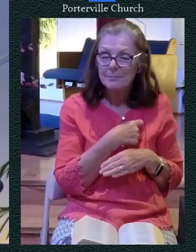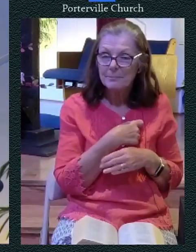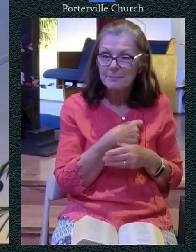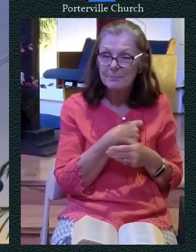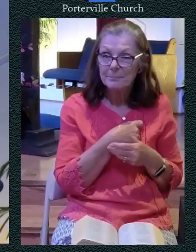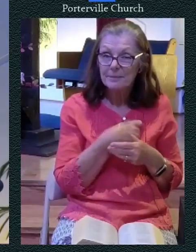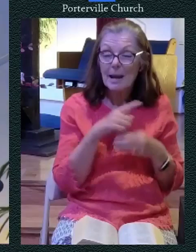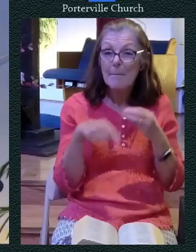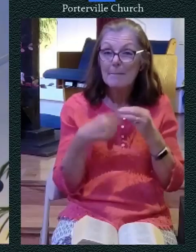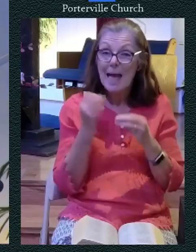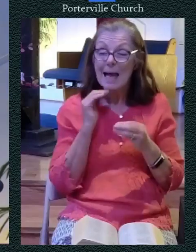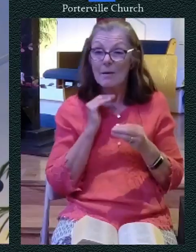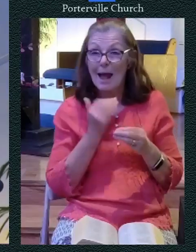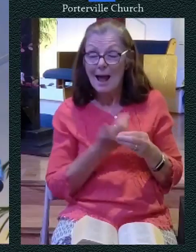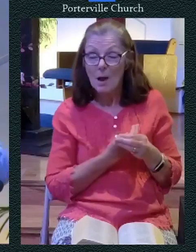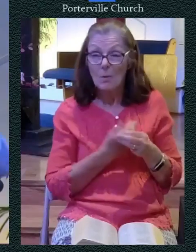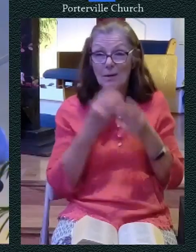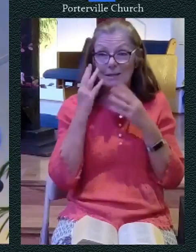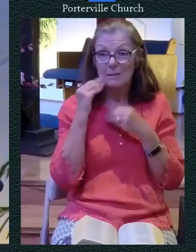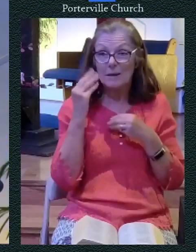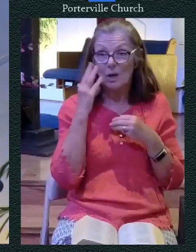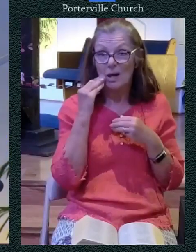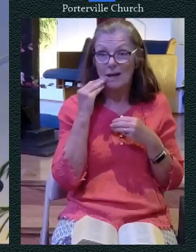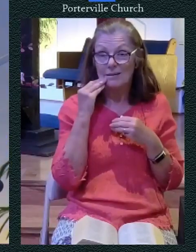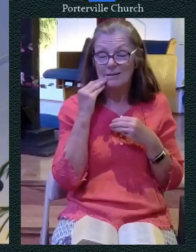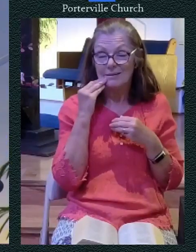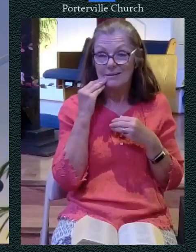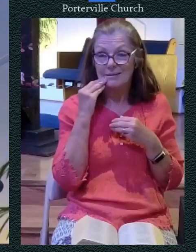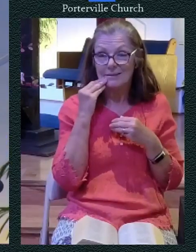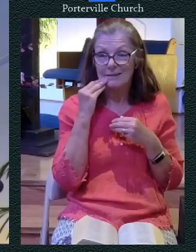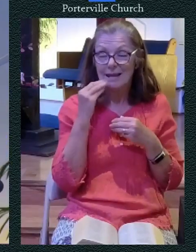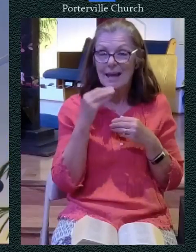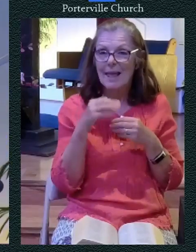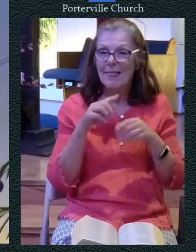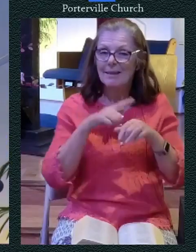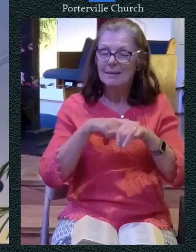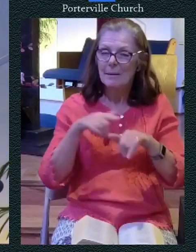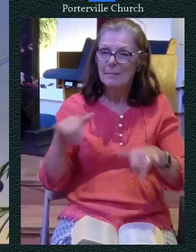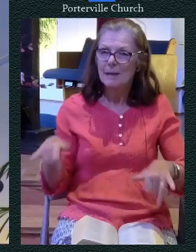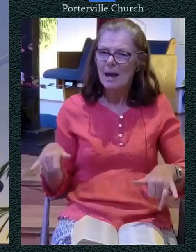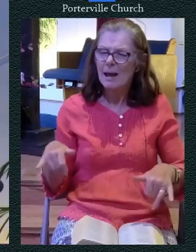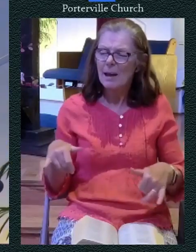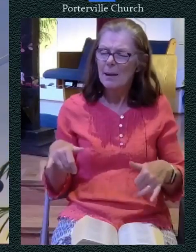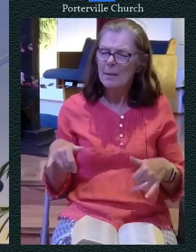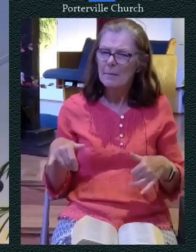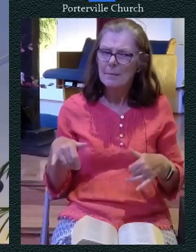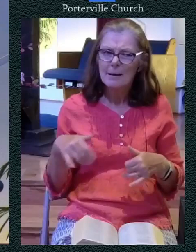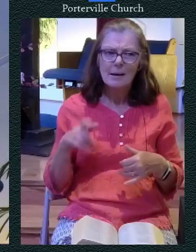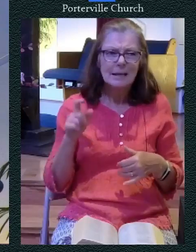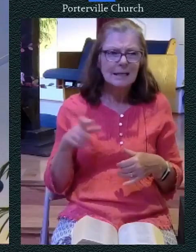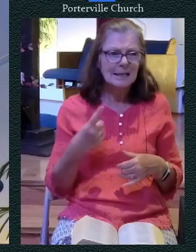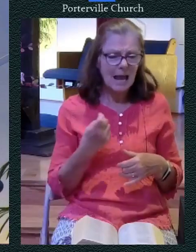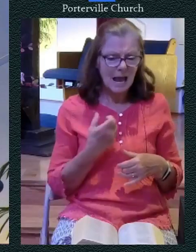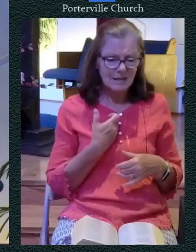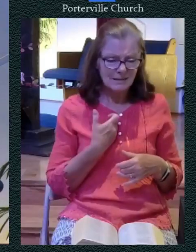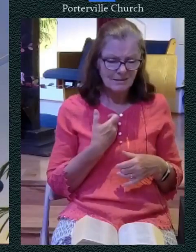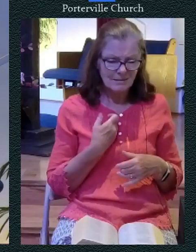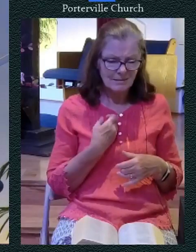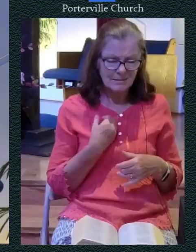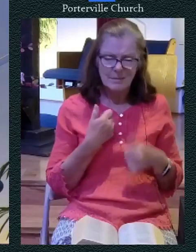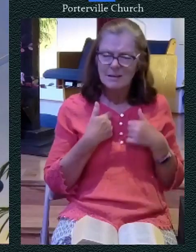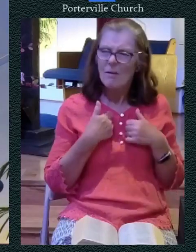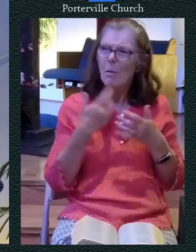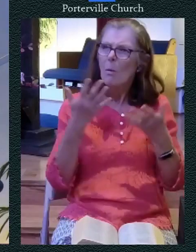experience, while at the same time understanding what is it that God wants to do for me in this difficult